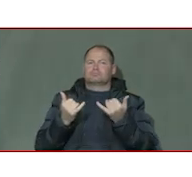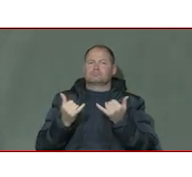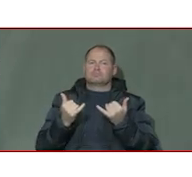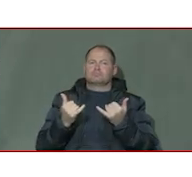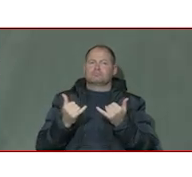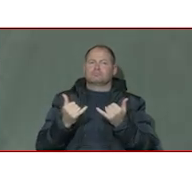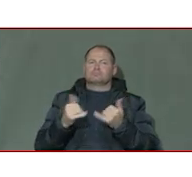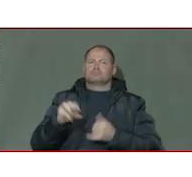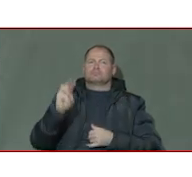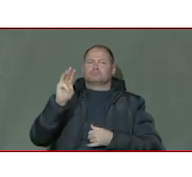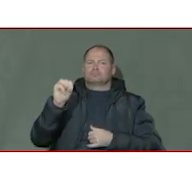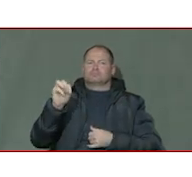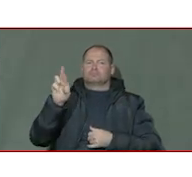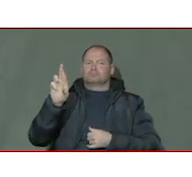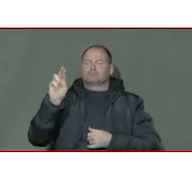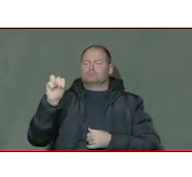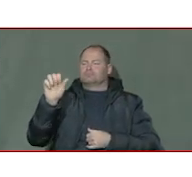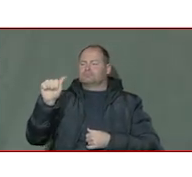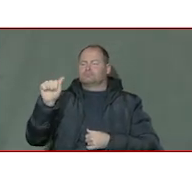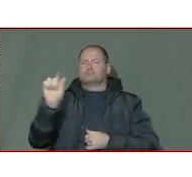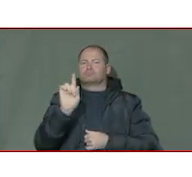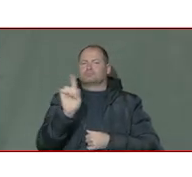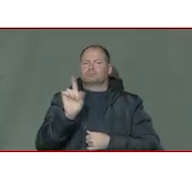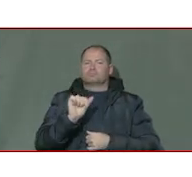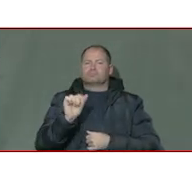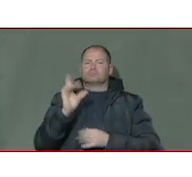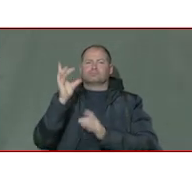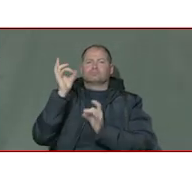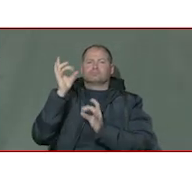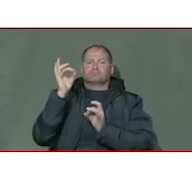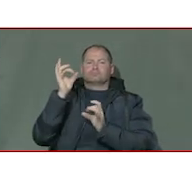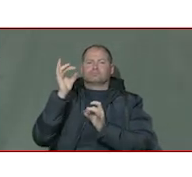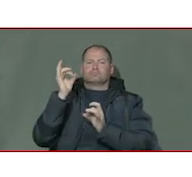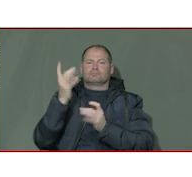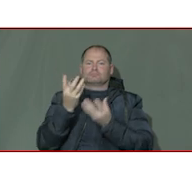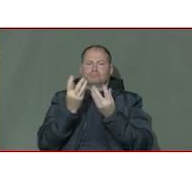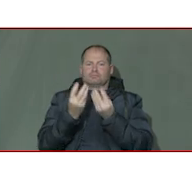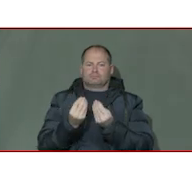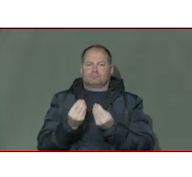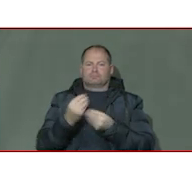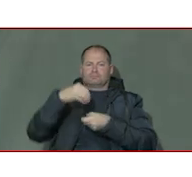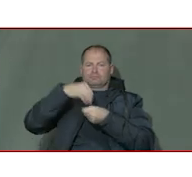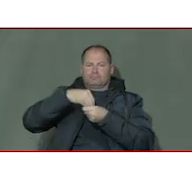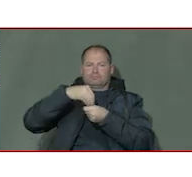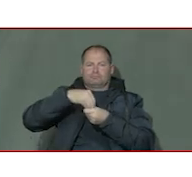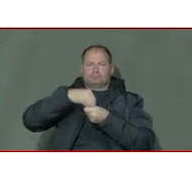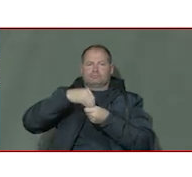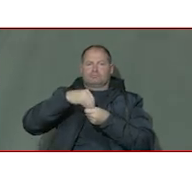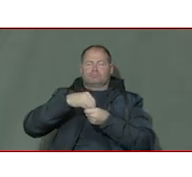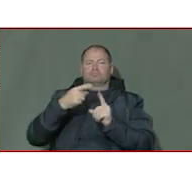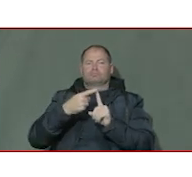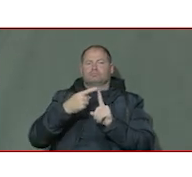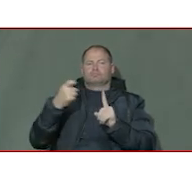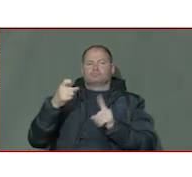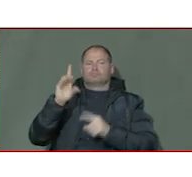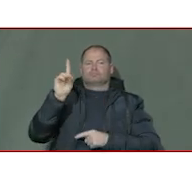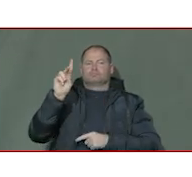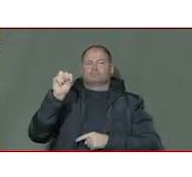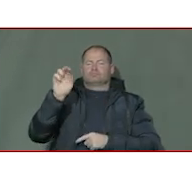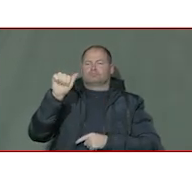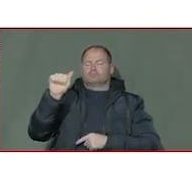of mRNA. It is to carry that coded information from DNA and transfers